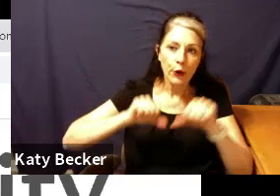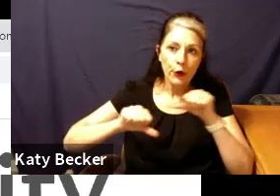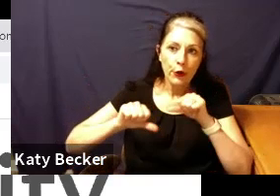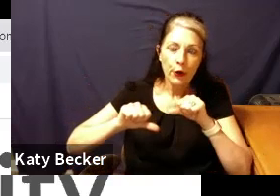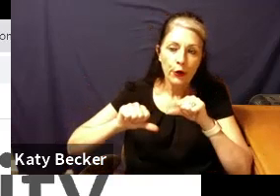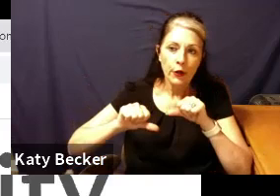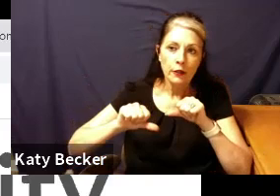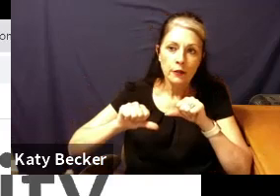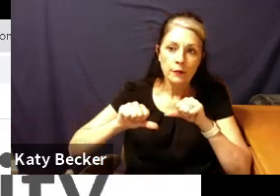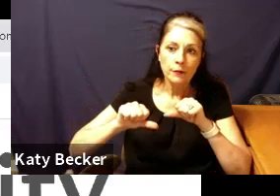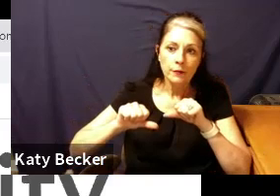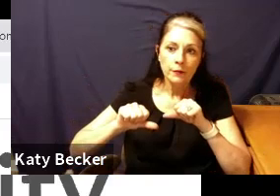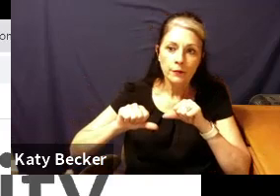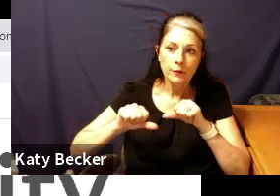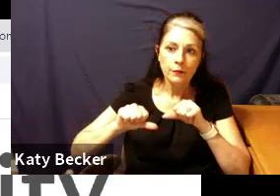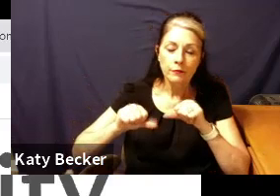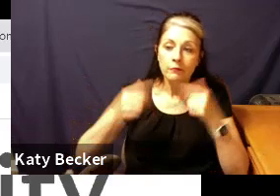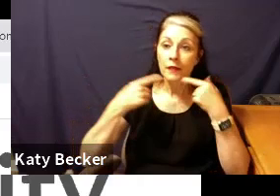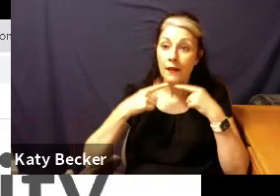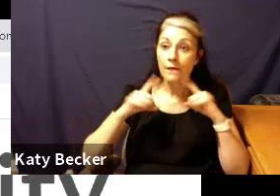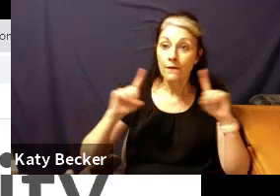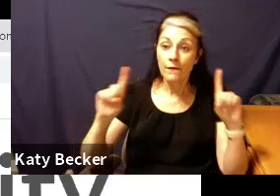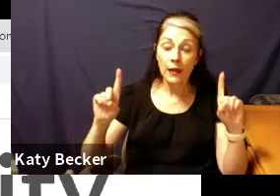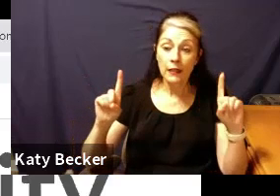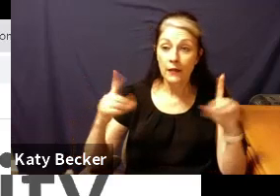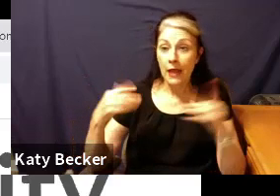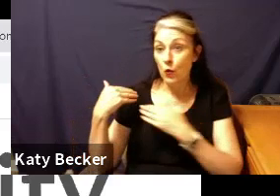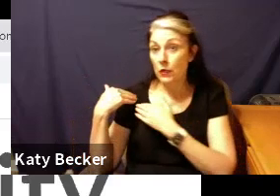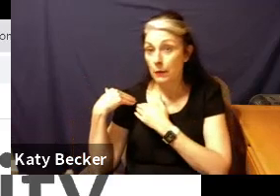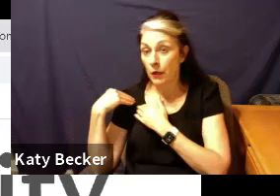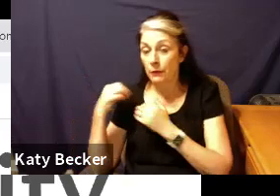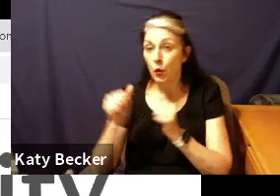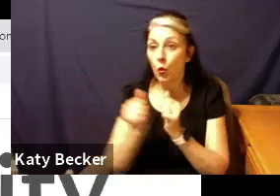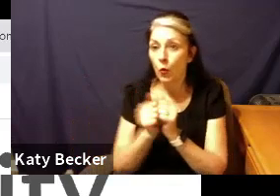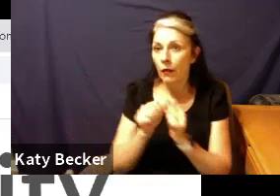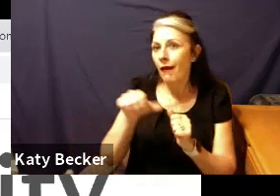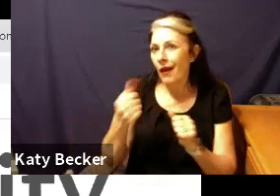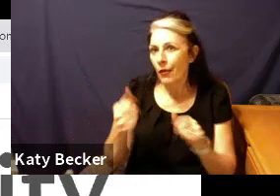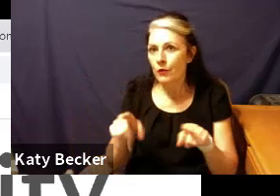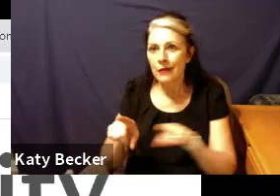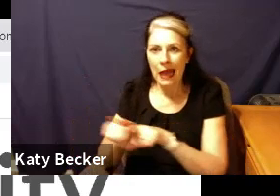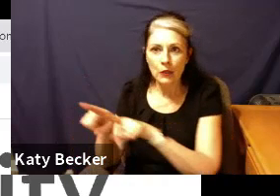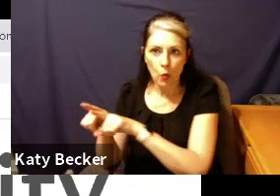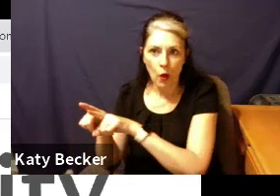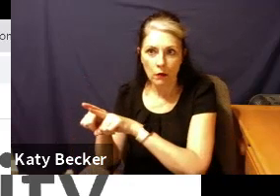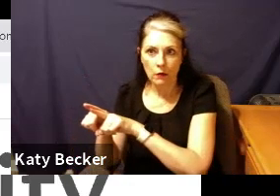and be effective and responsible with others as well.